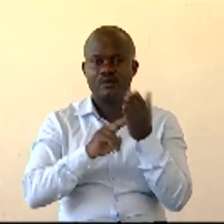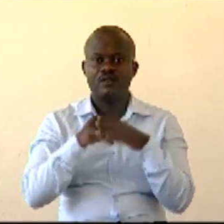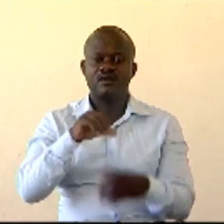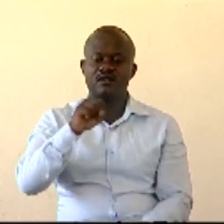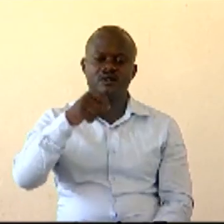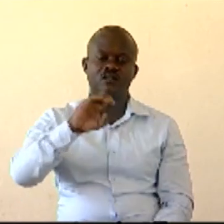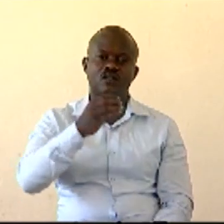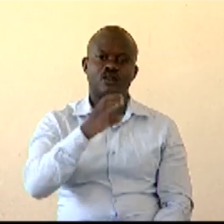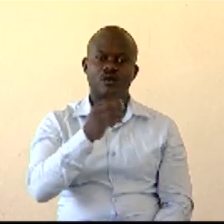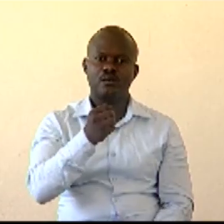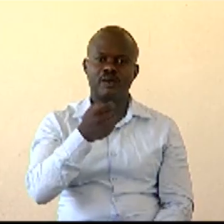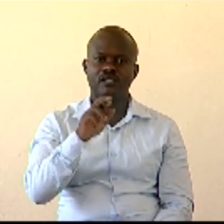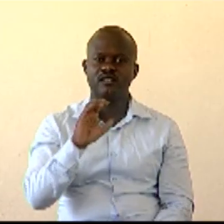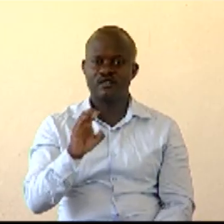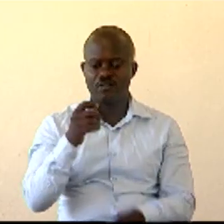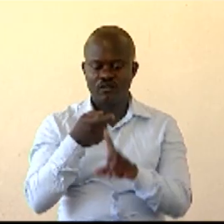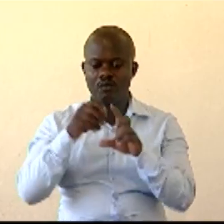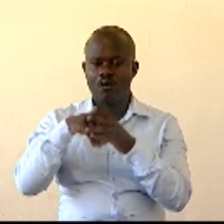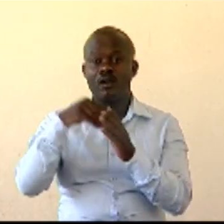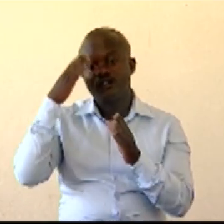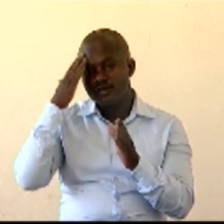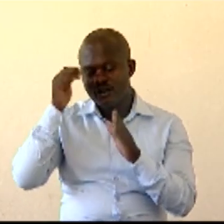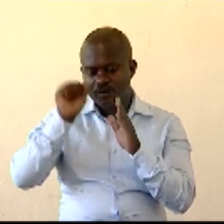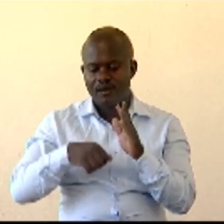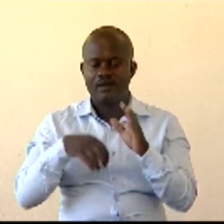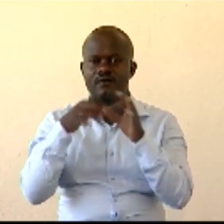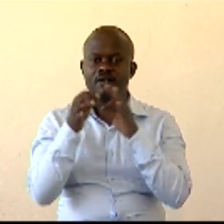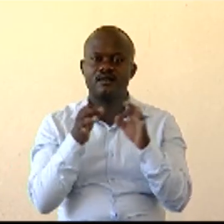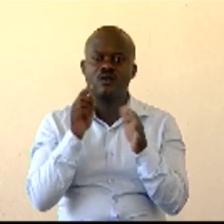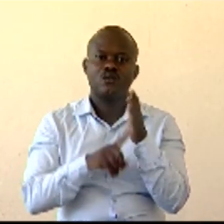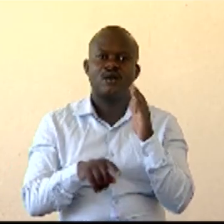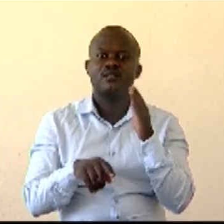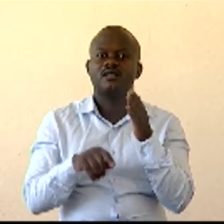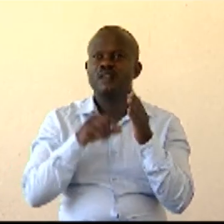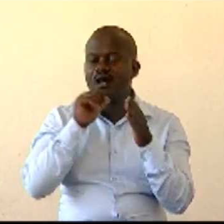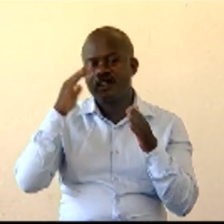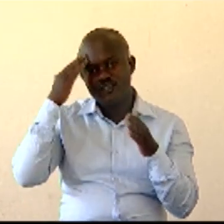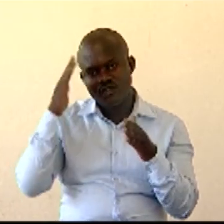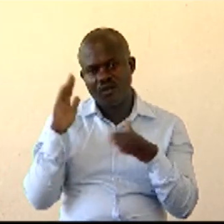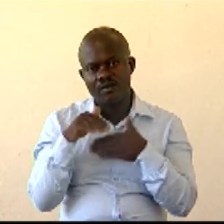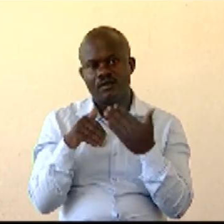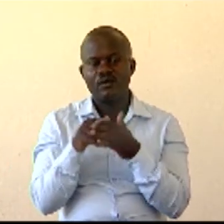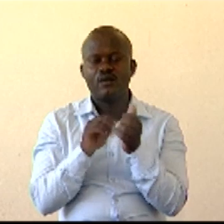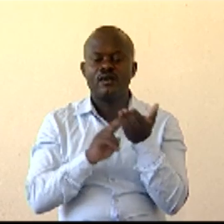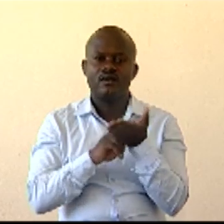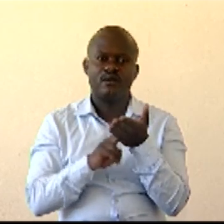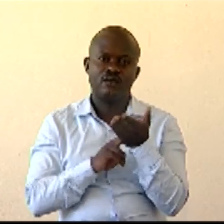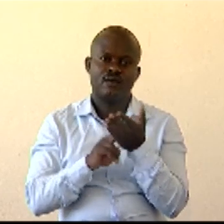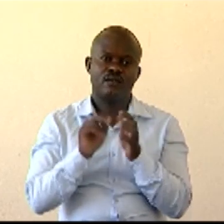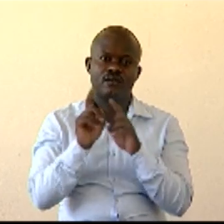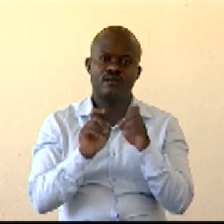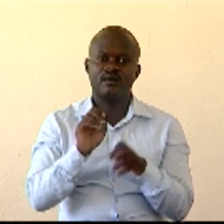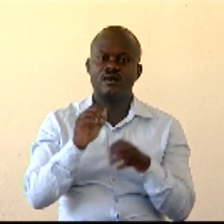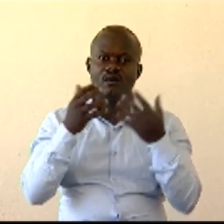stoichiometry. From what is known, you can determine what is unknown by using the balanced equation that I